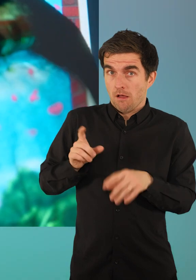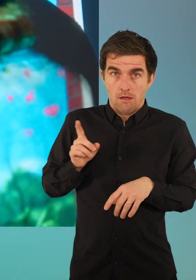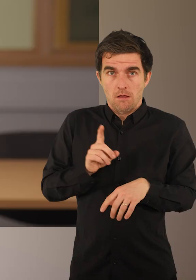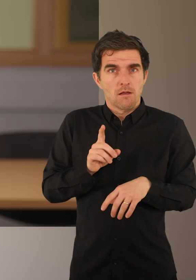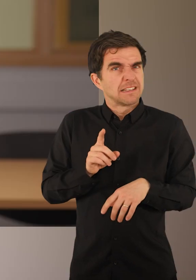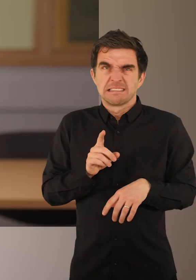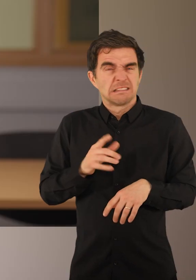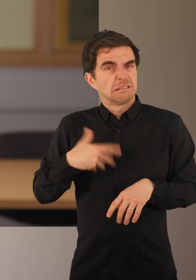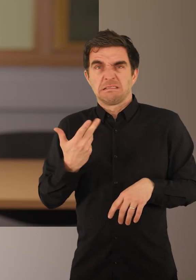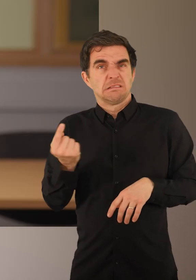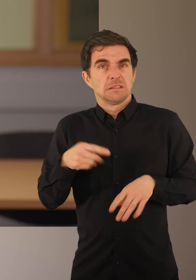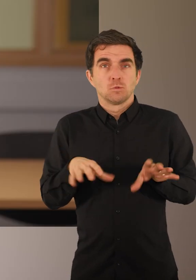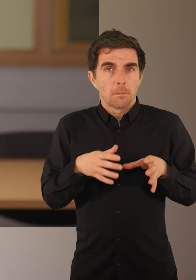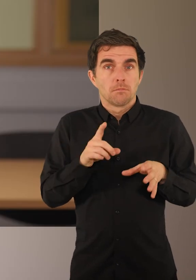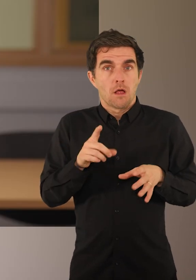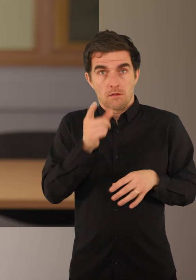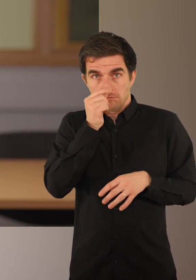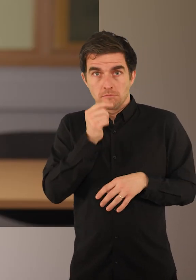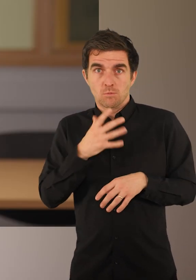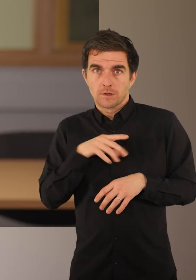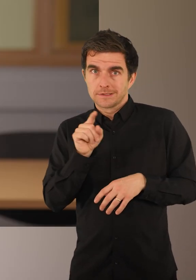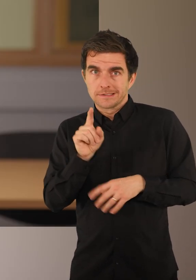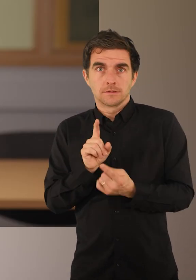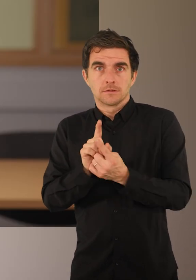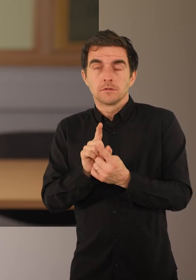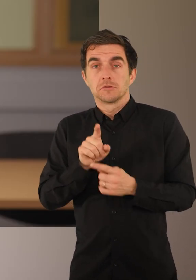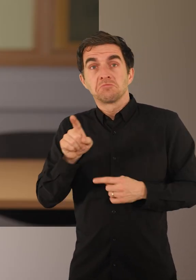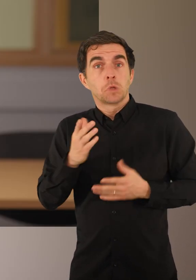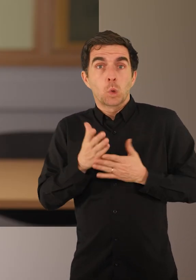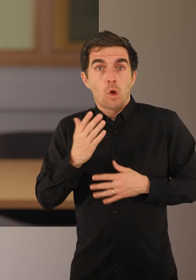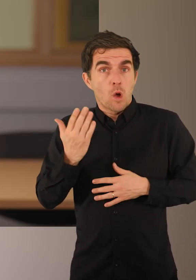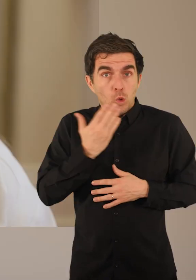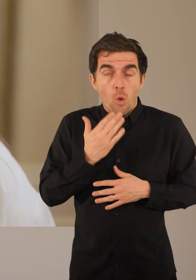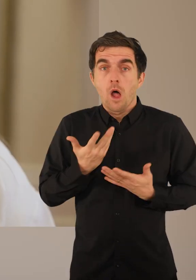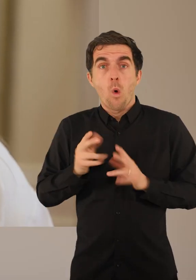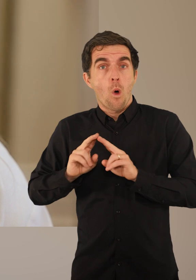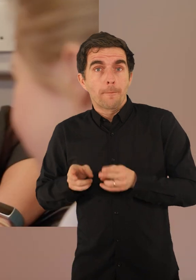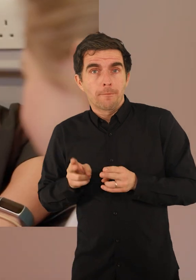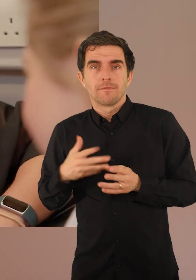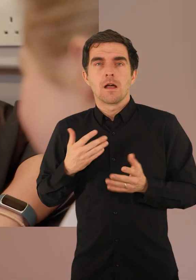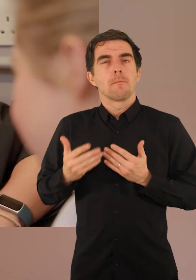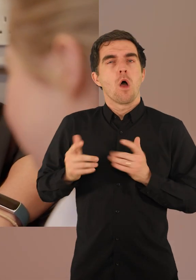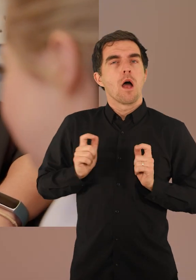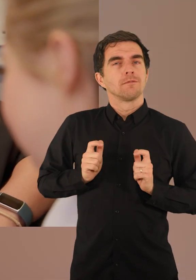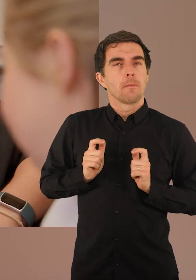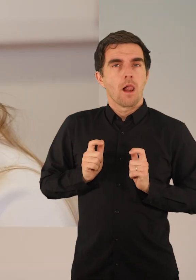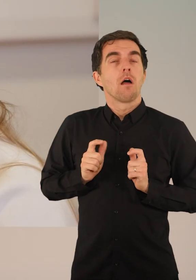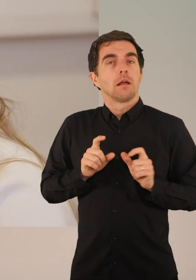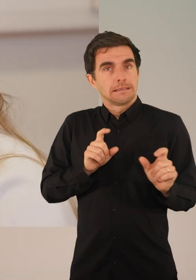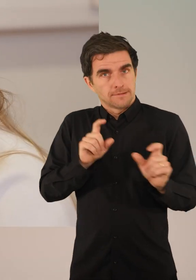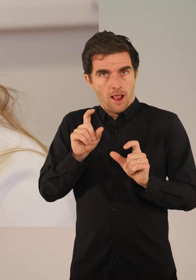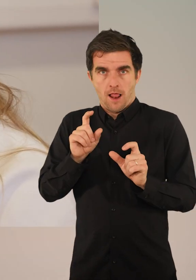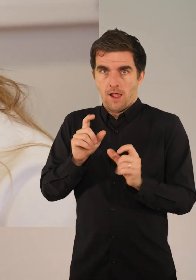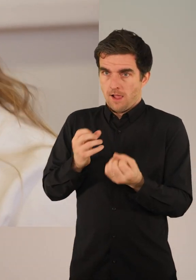Sometimes a young person may not want to come to the group, but might want to meet with someone at school or at home where they feel more